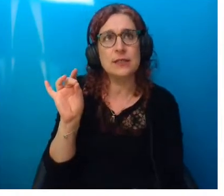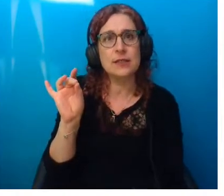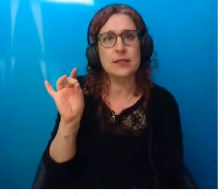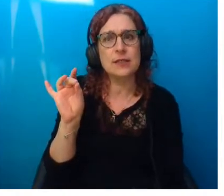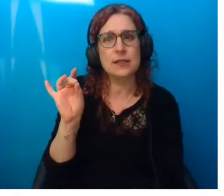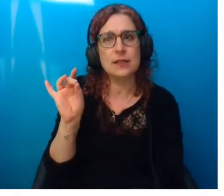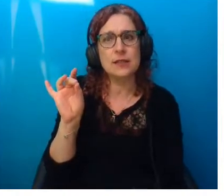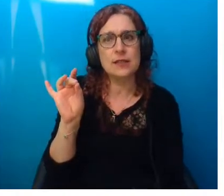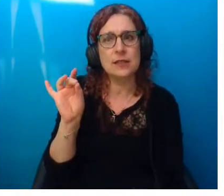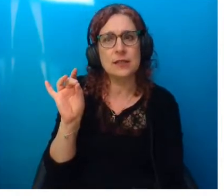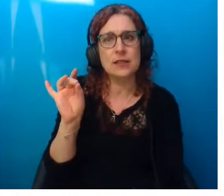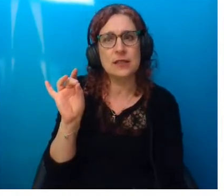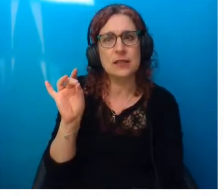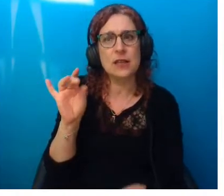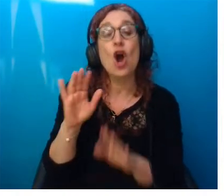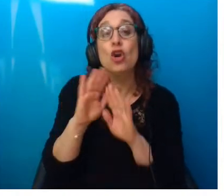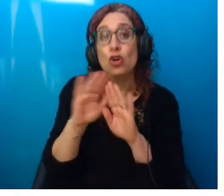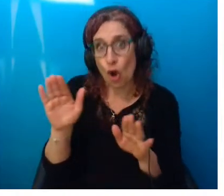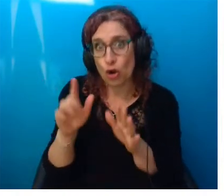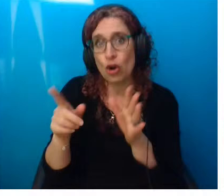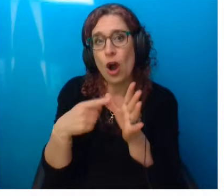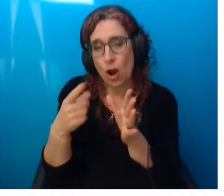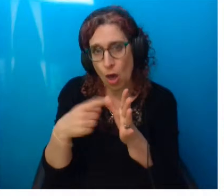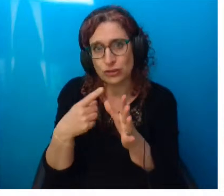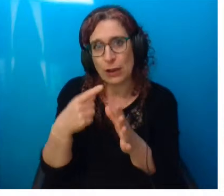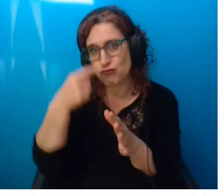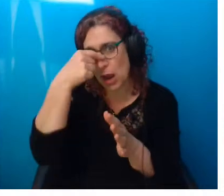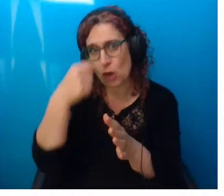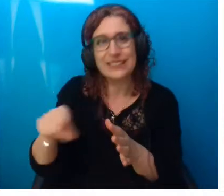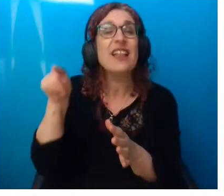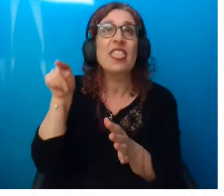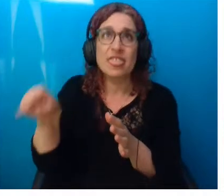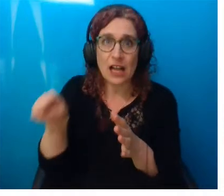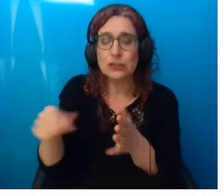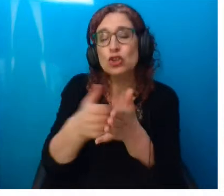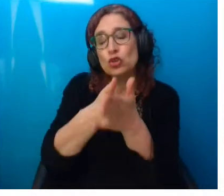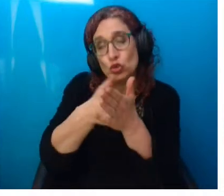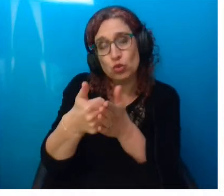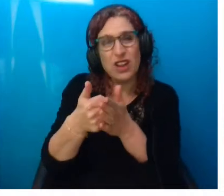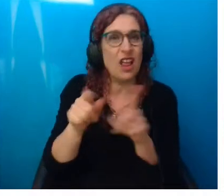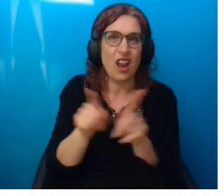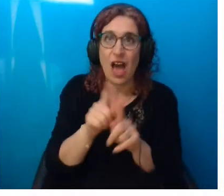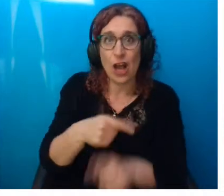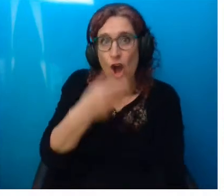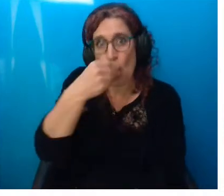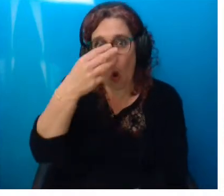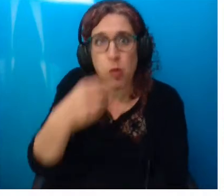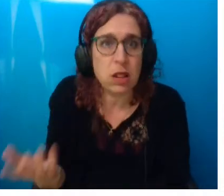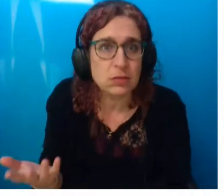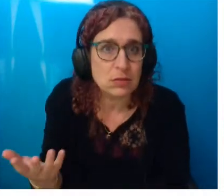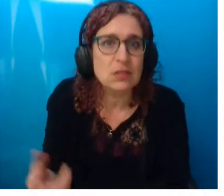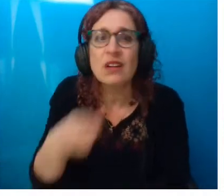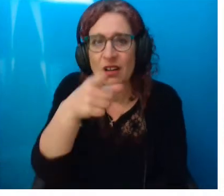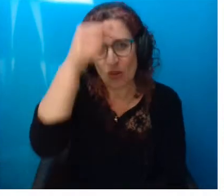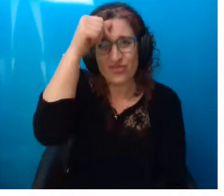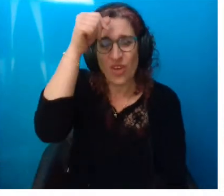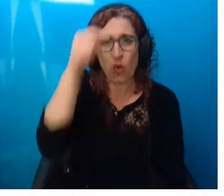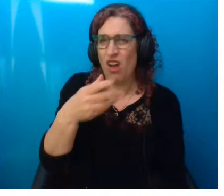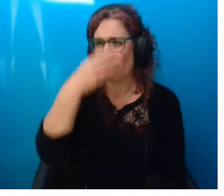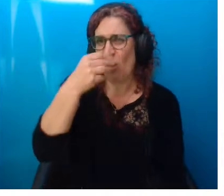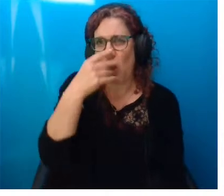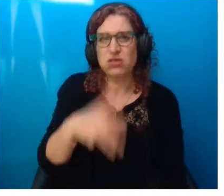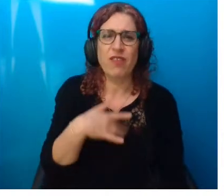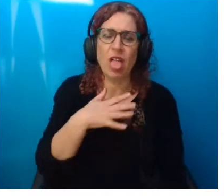non-allergic rhinitis, which is due to the common cold by and large. And we all know how miserable we feel when we have the cold, with a stuffed up